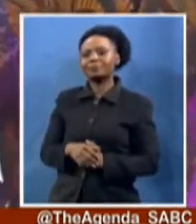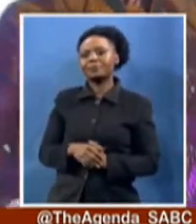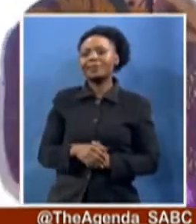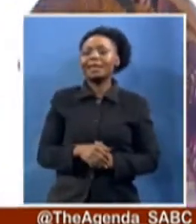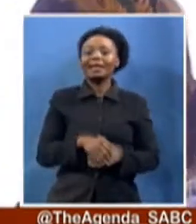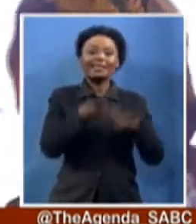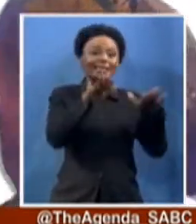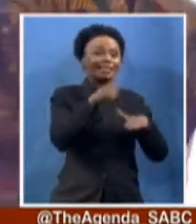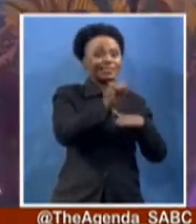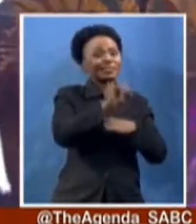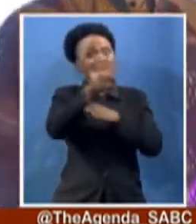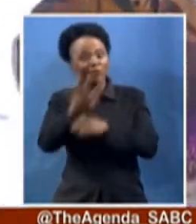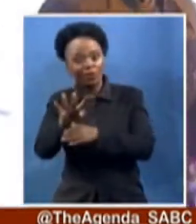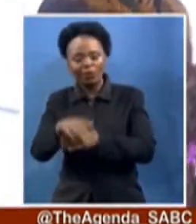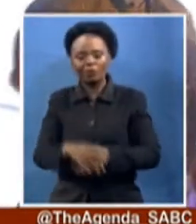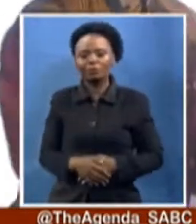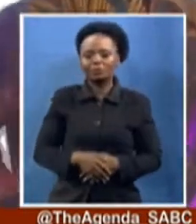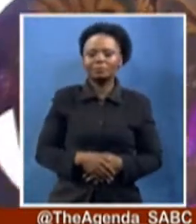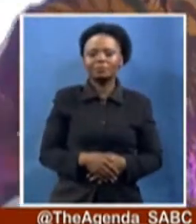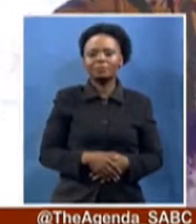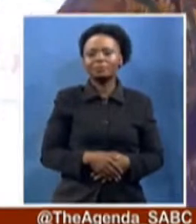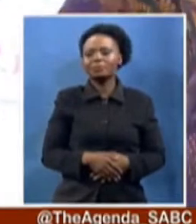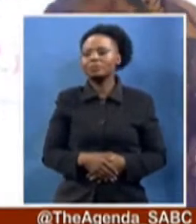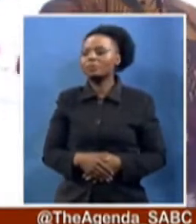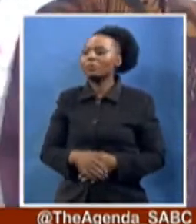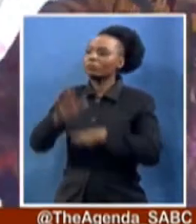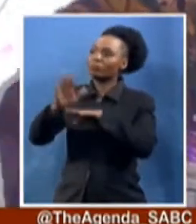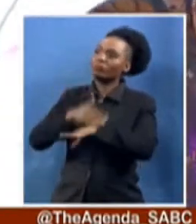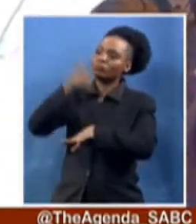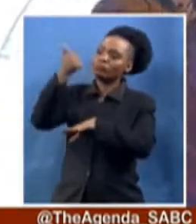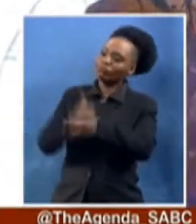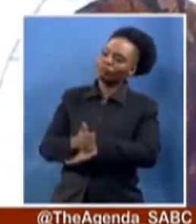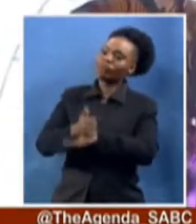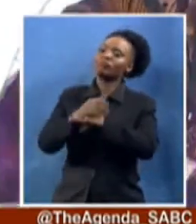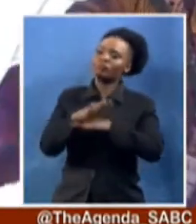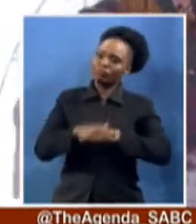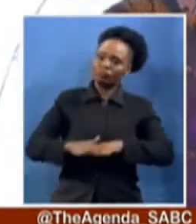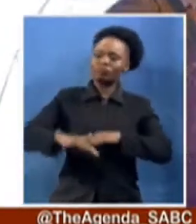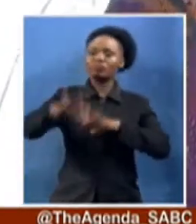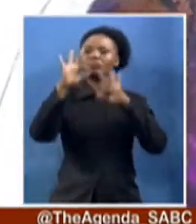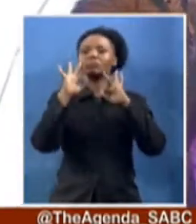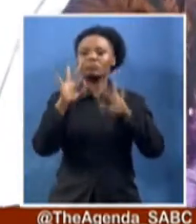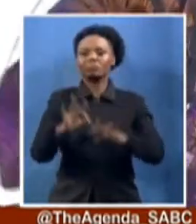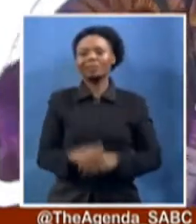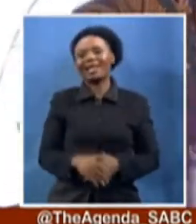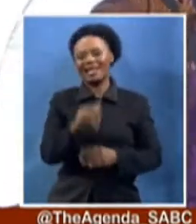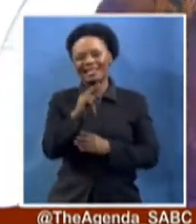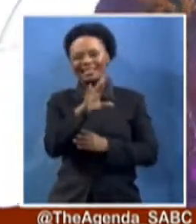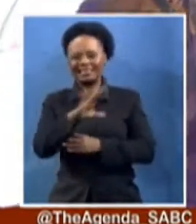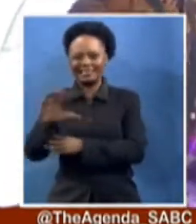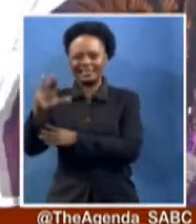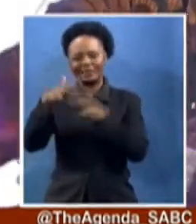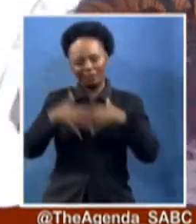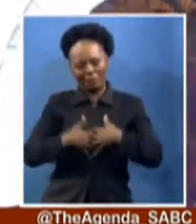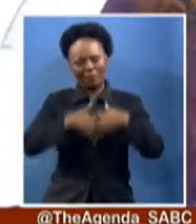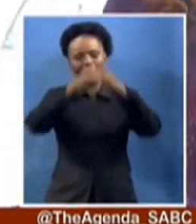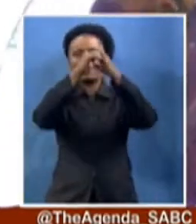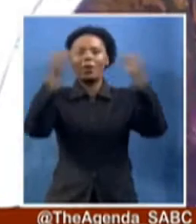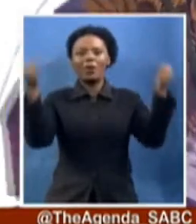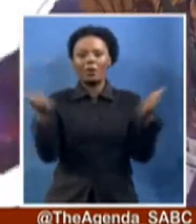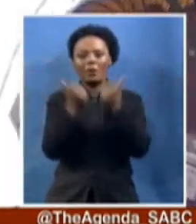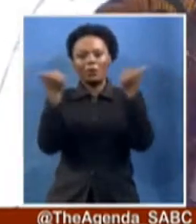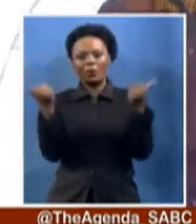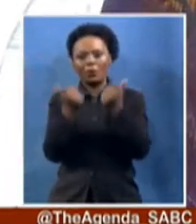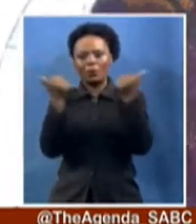foundation was laid by the ANC in the Rivoniatra. All our leaders